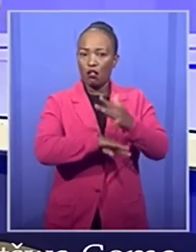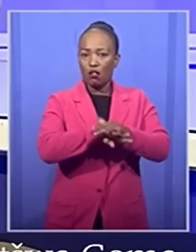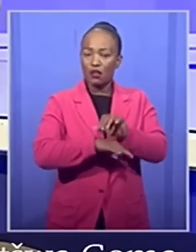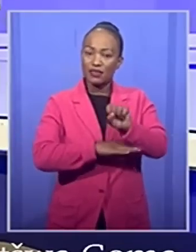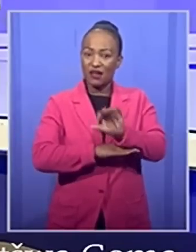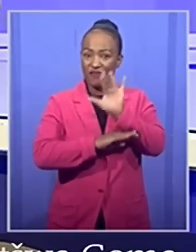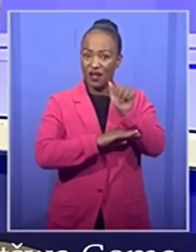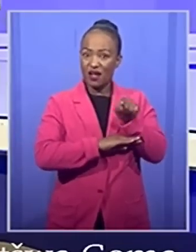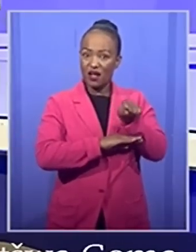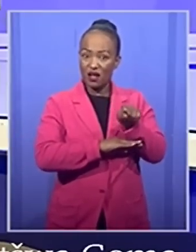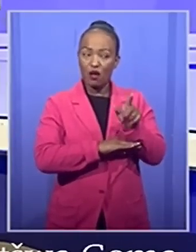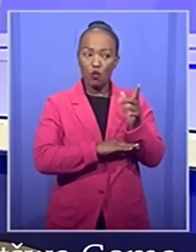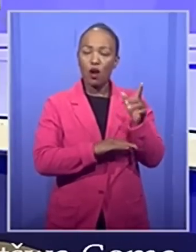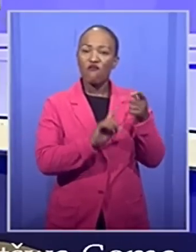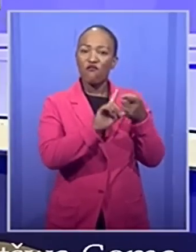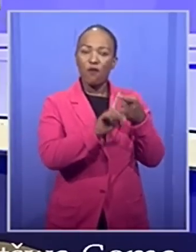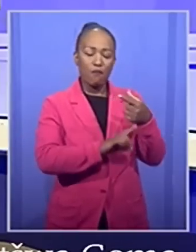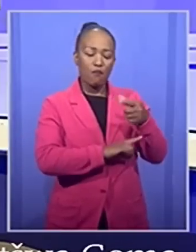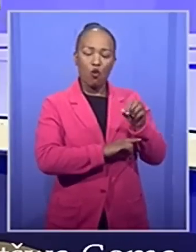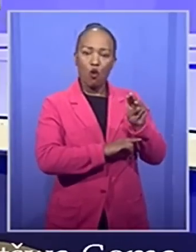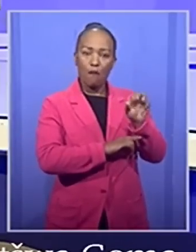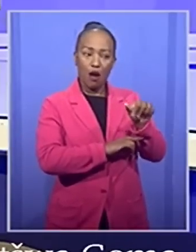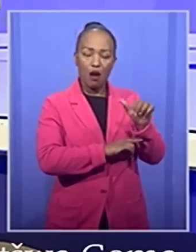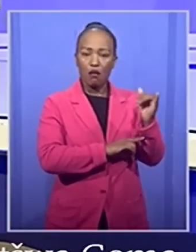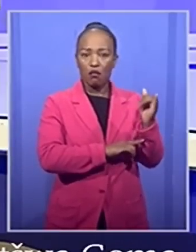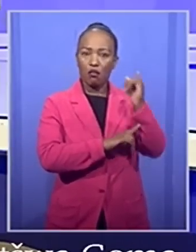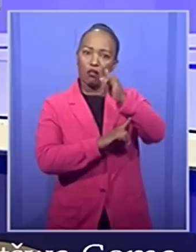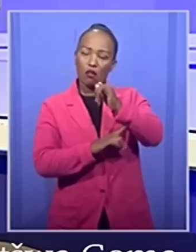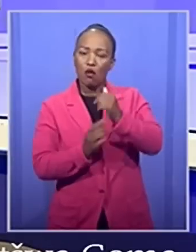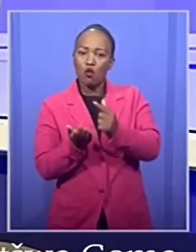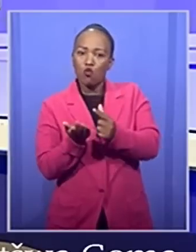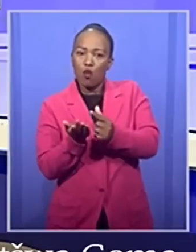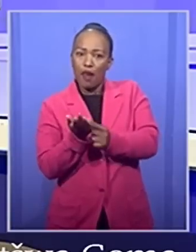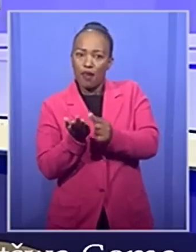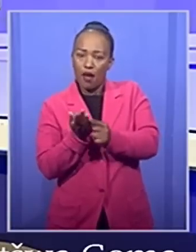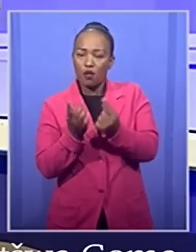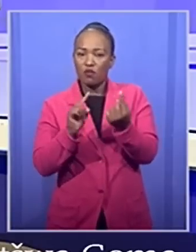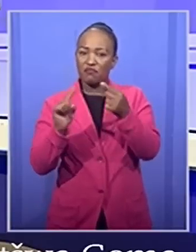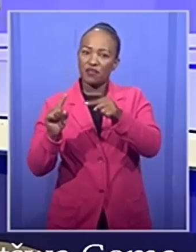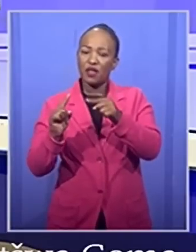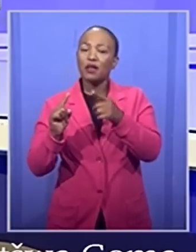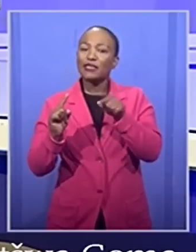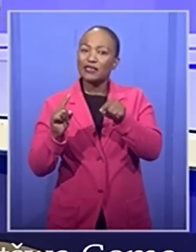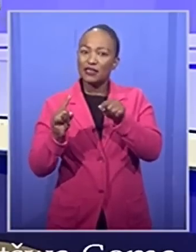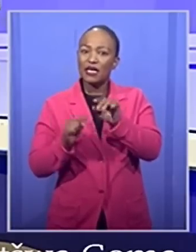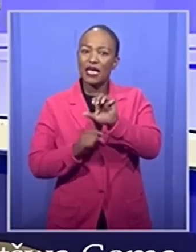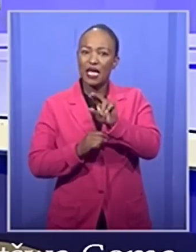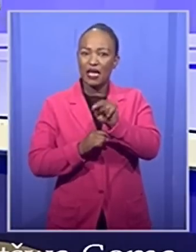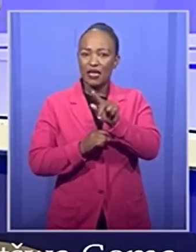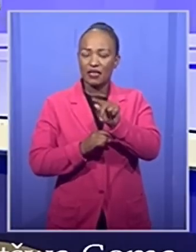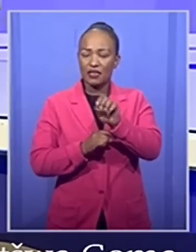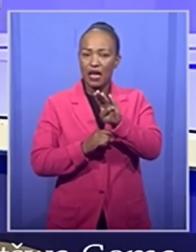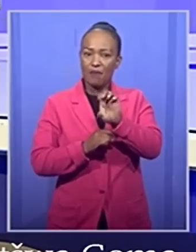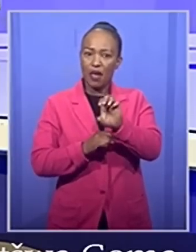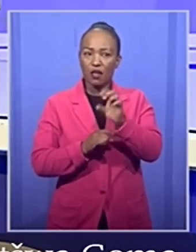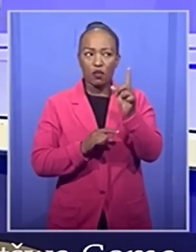tseleng go tšwa Goma go putla ka Rwanda di lebile boemafofaneng bja boditšhabatšhaba ba Entebbe go tlišwa ka mono